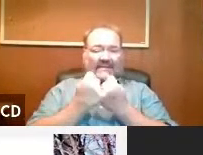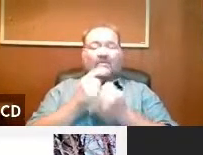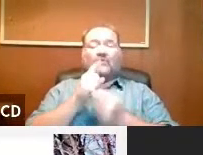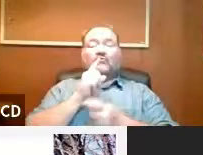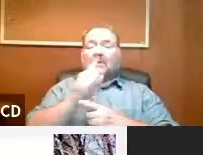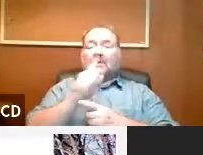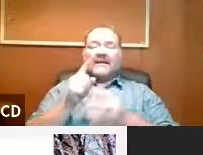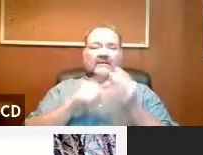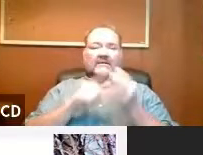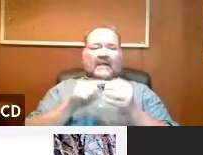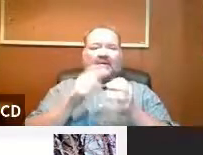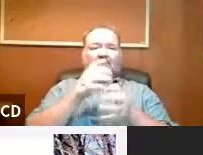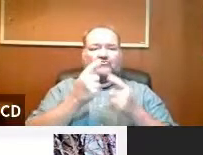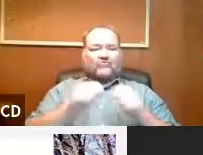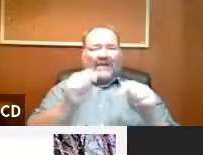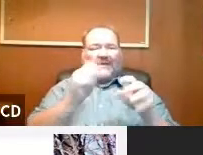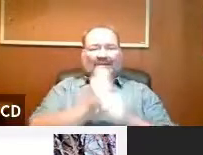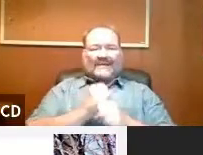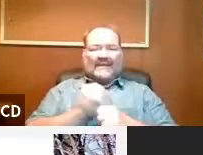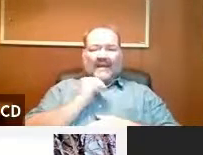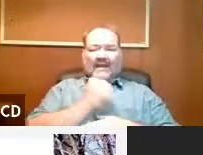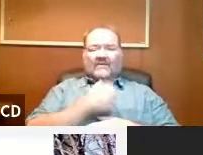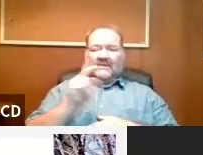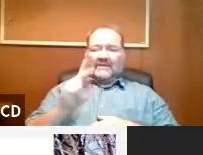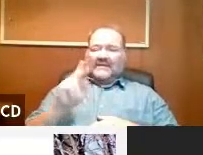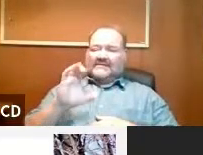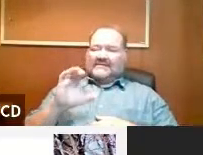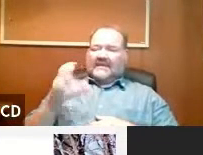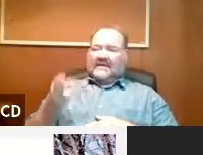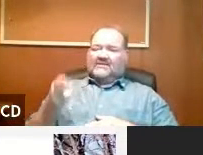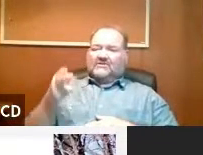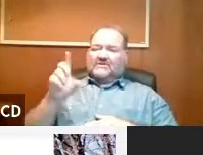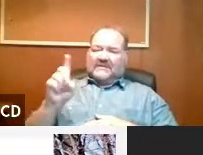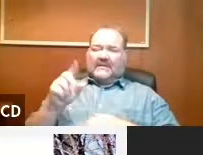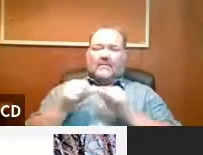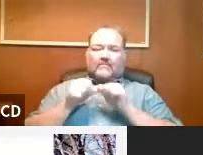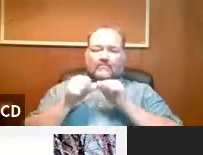trying to get our KCHD permanent team back